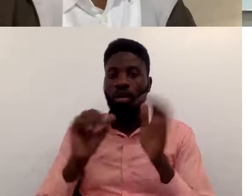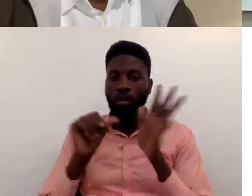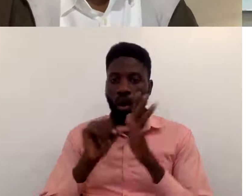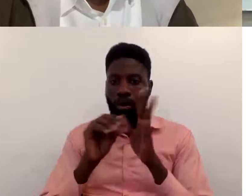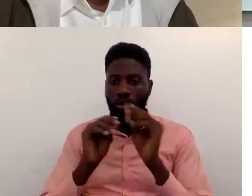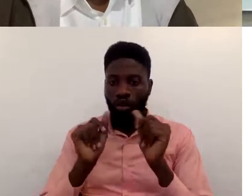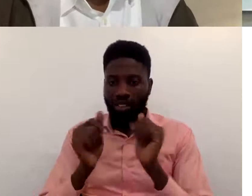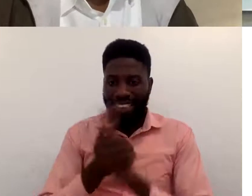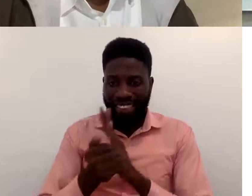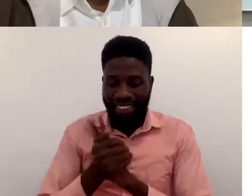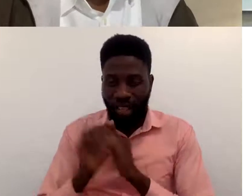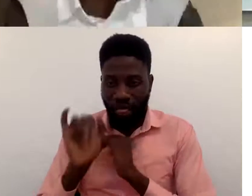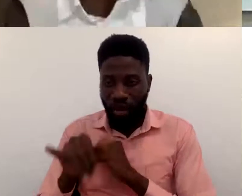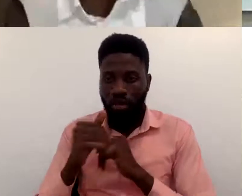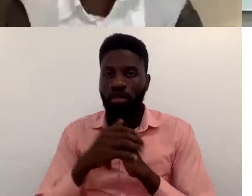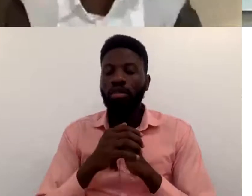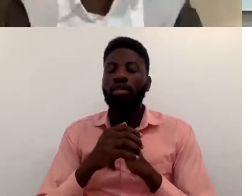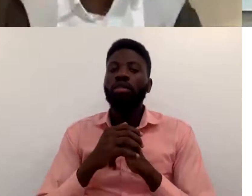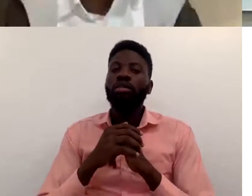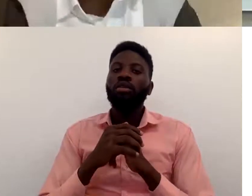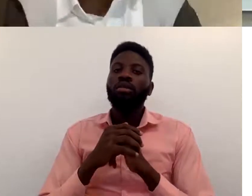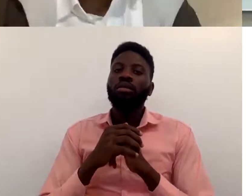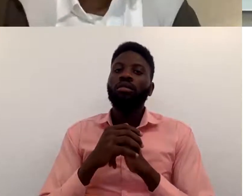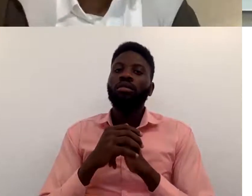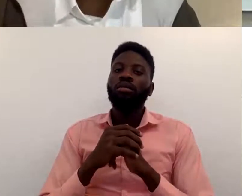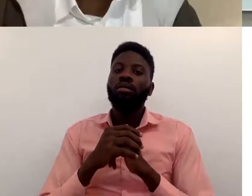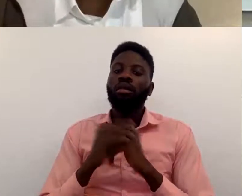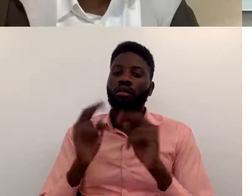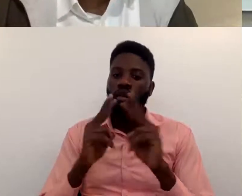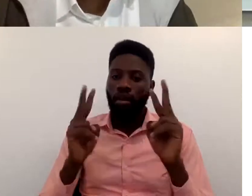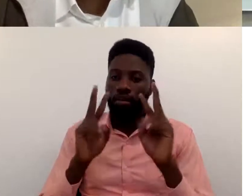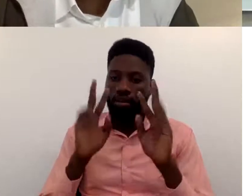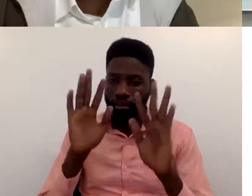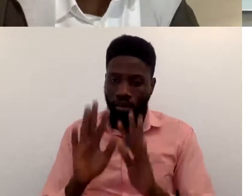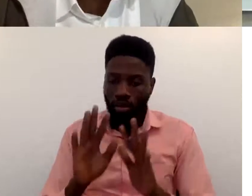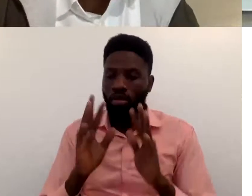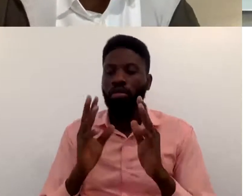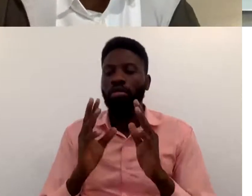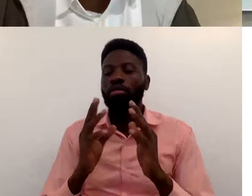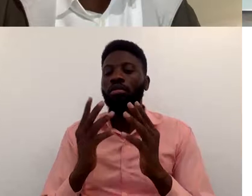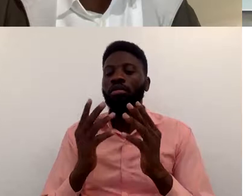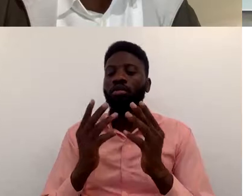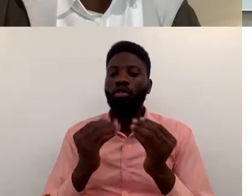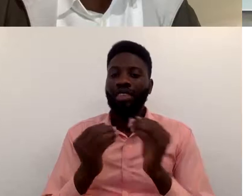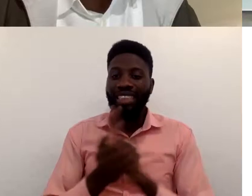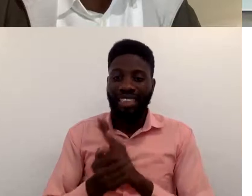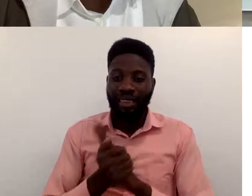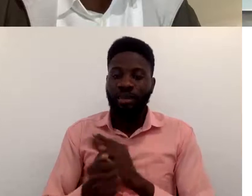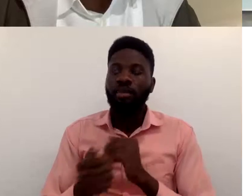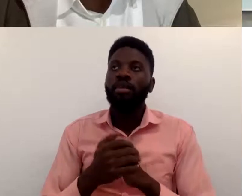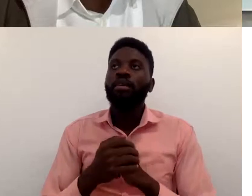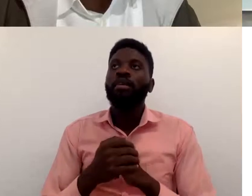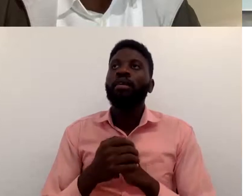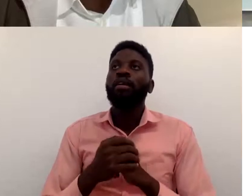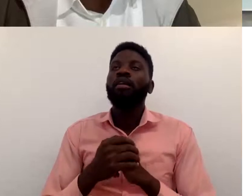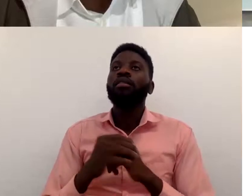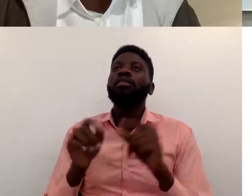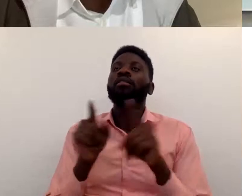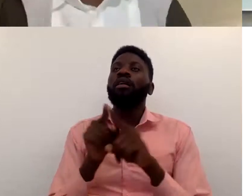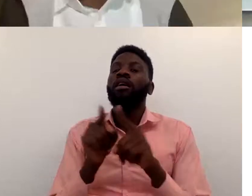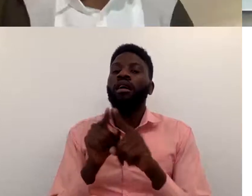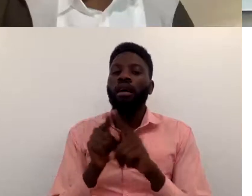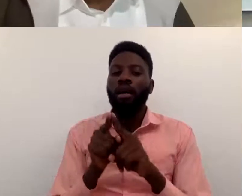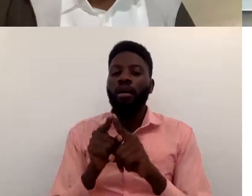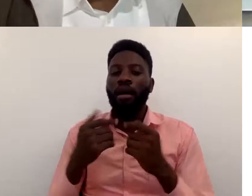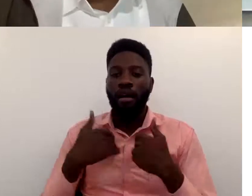skills. That's another very key soft skill that comes in. The ability to work under